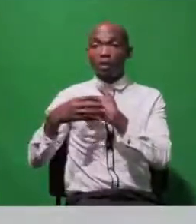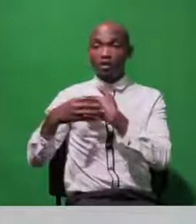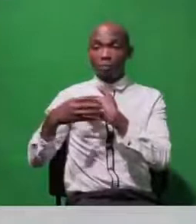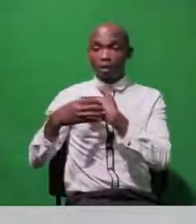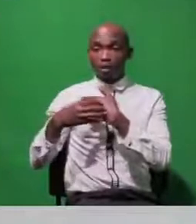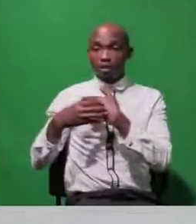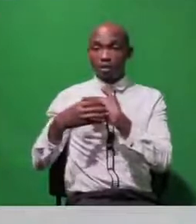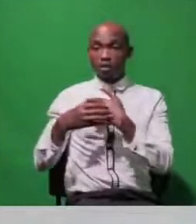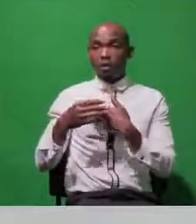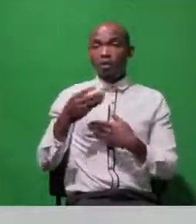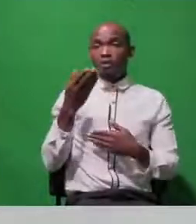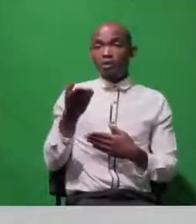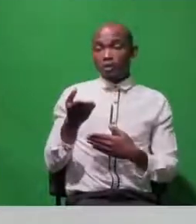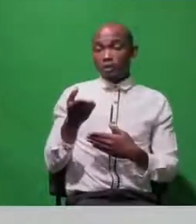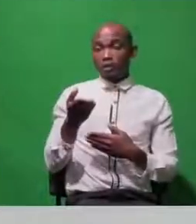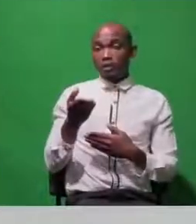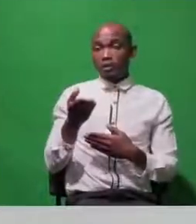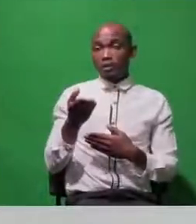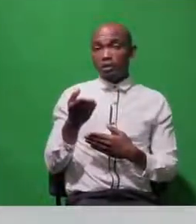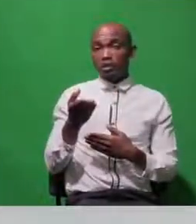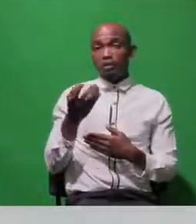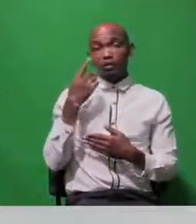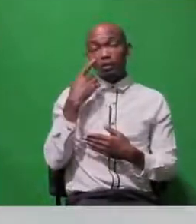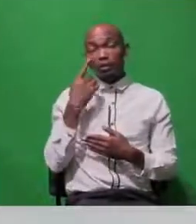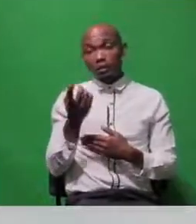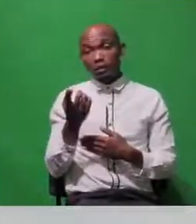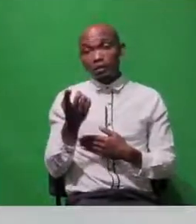So this will reflect, we can find the position of